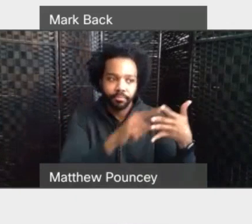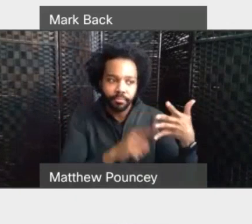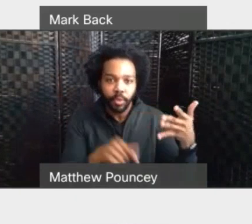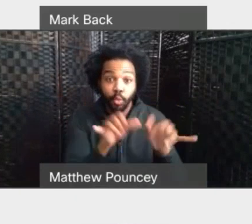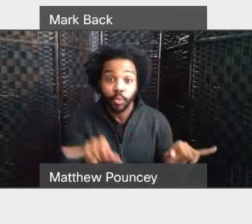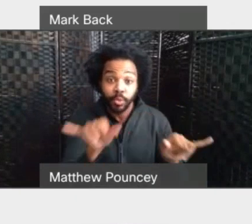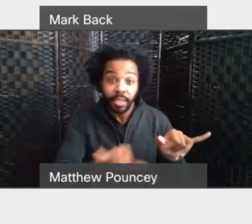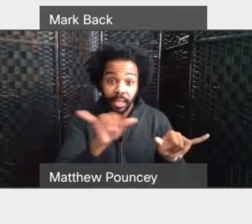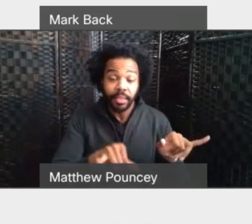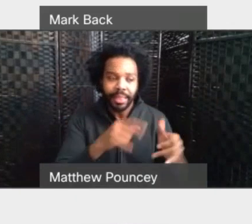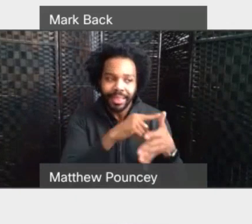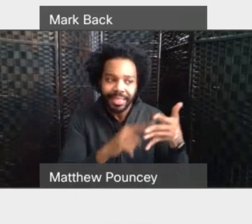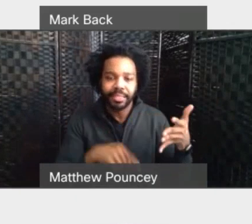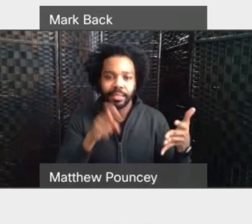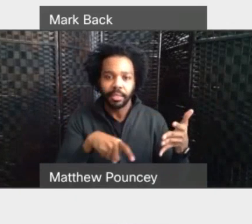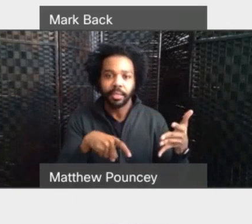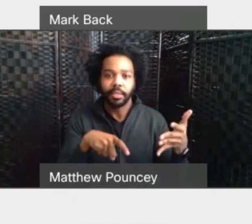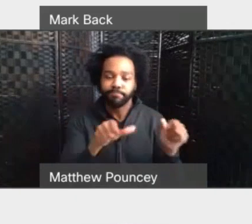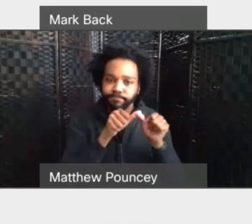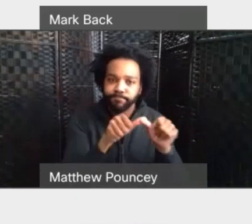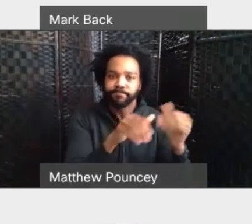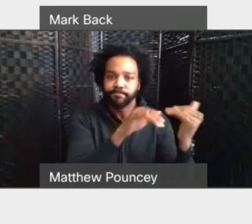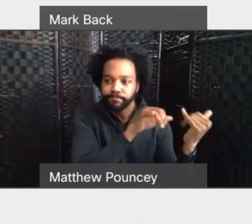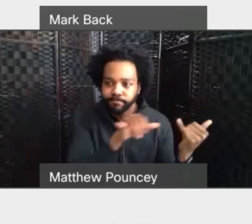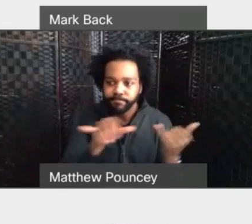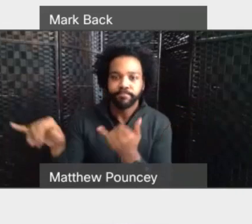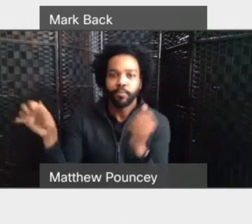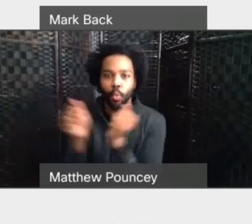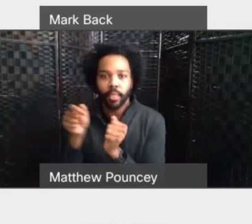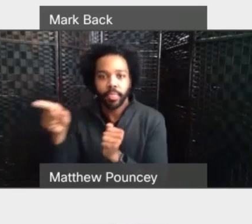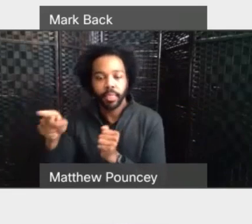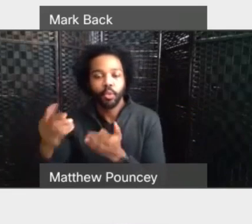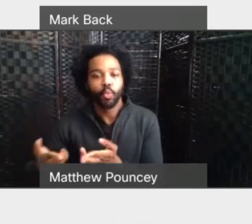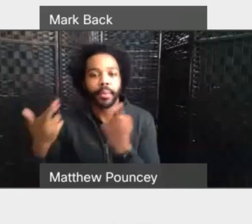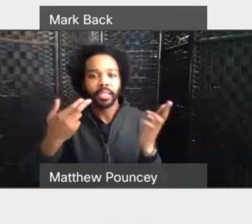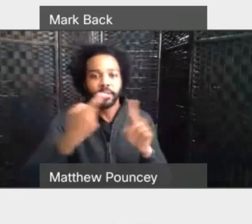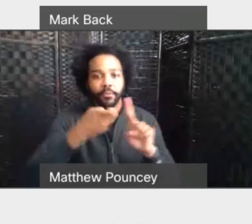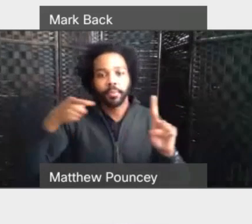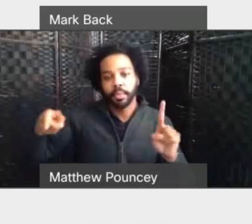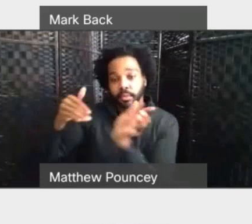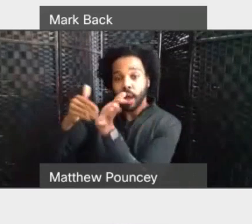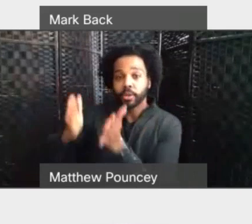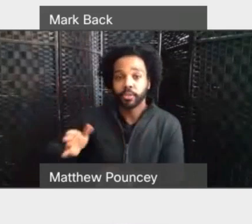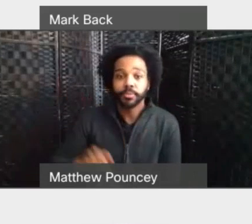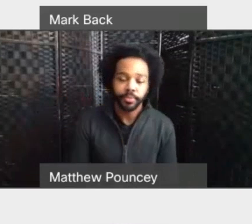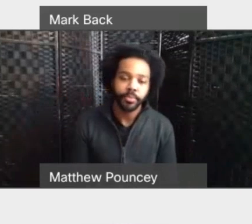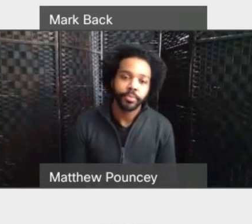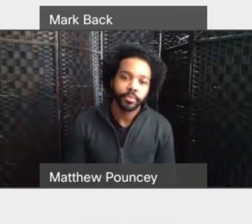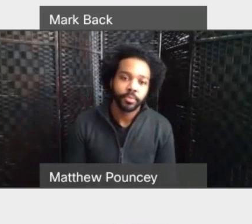routine healthcare they need, consistent with the recommendations of the provider of that care.